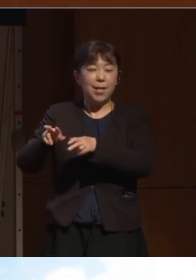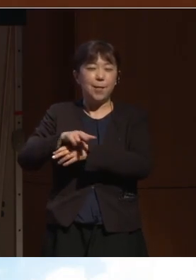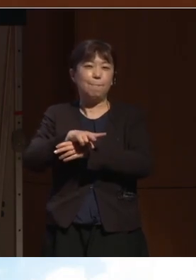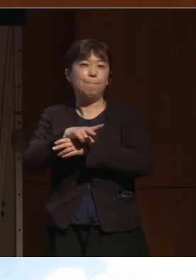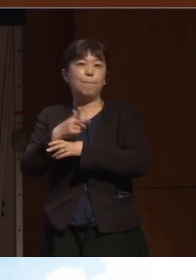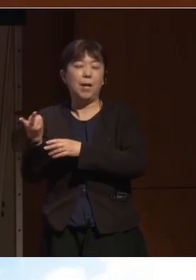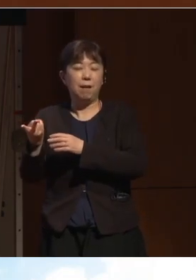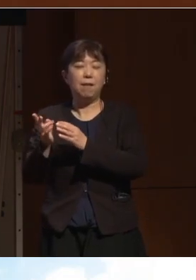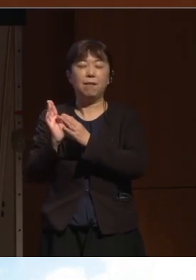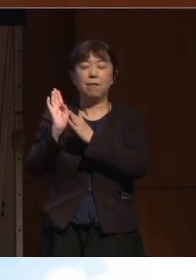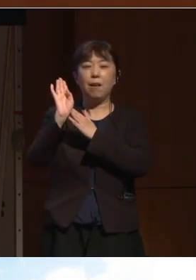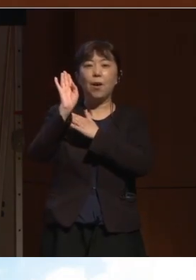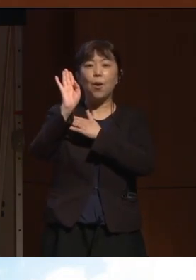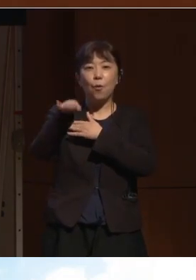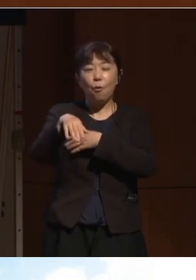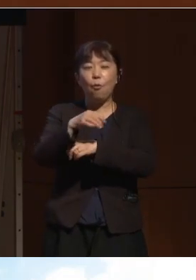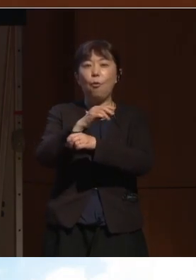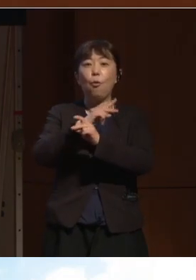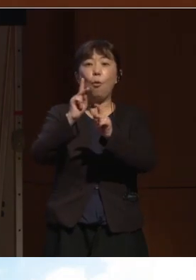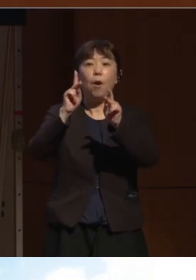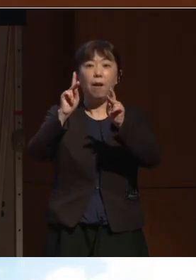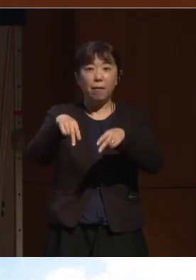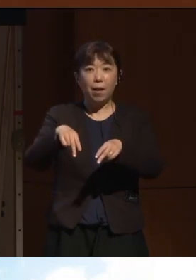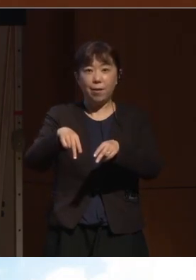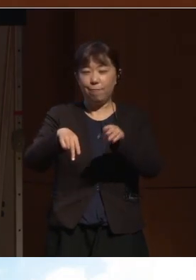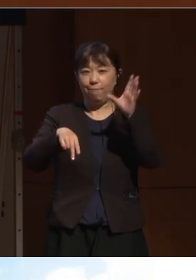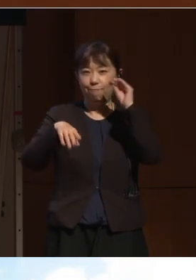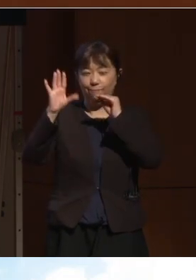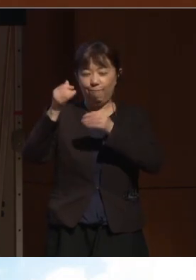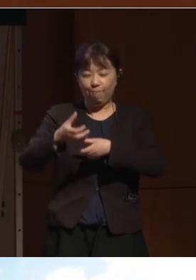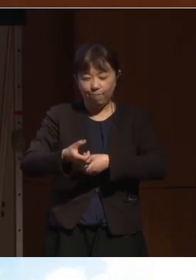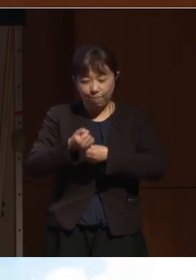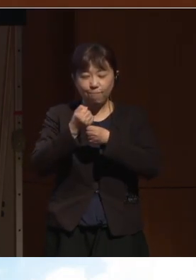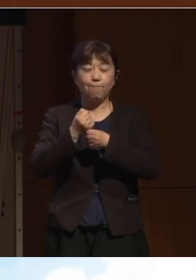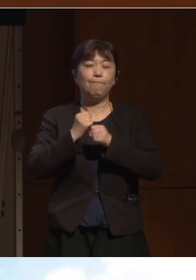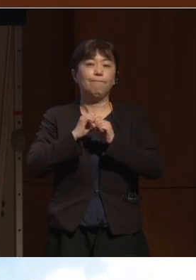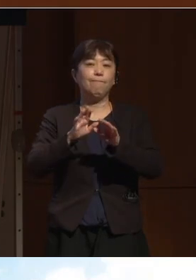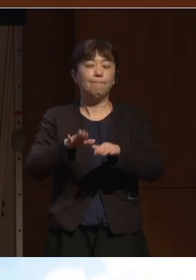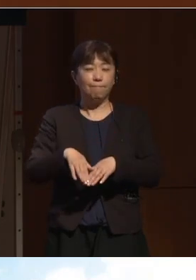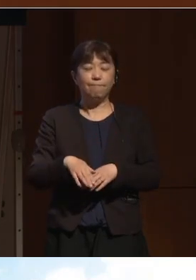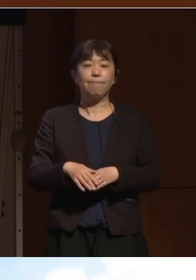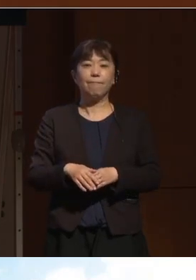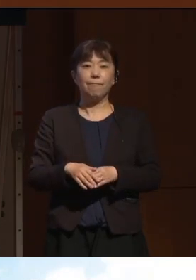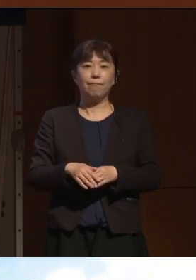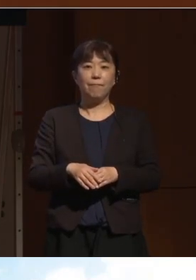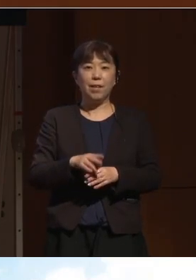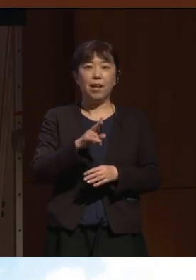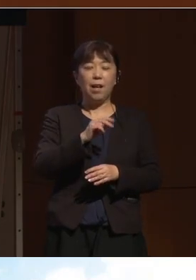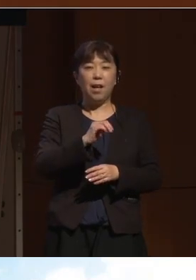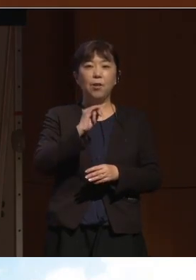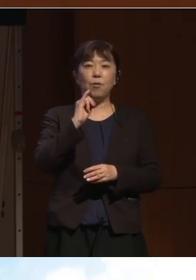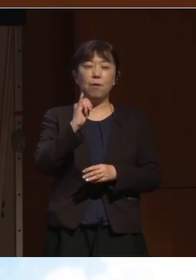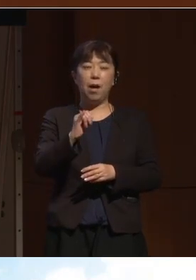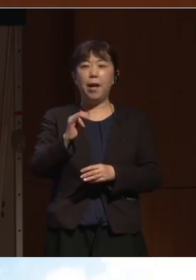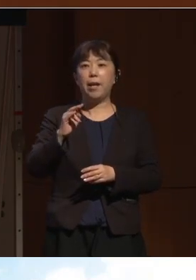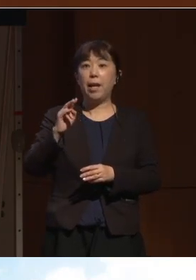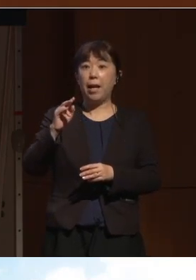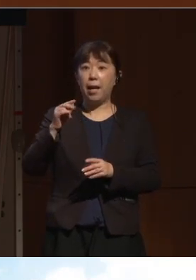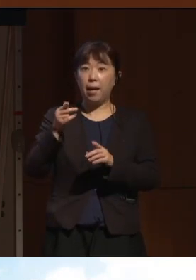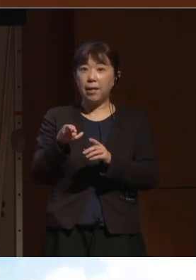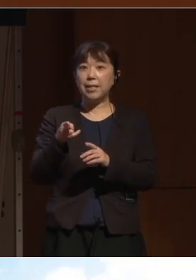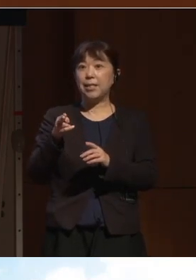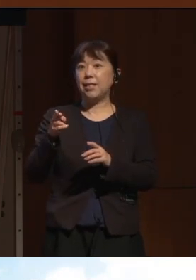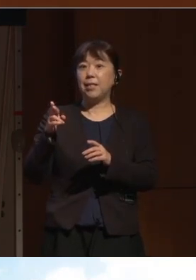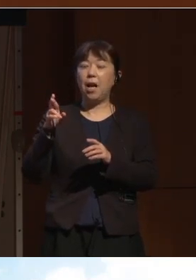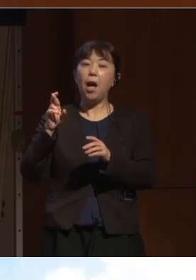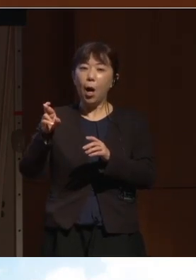countries face. Even more recently, NIHR and AMED co-hosted a roundtable of UK and Japanese experts in